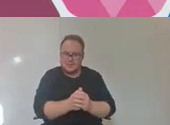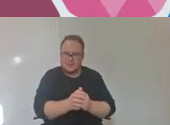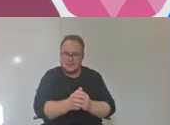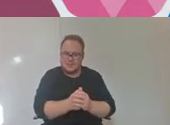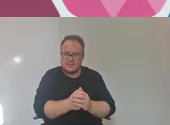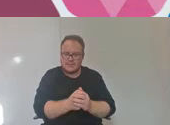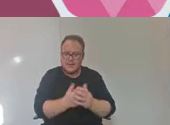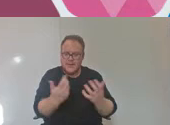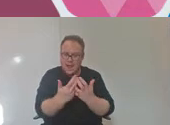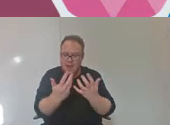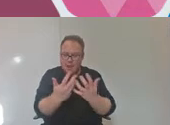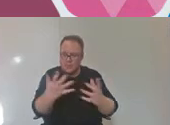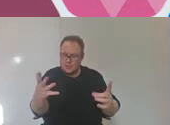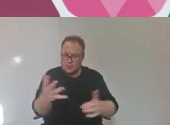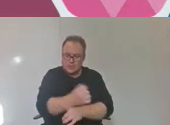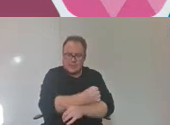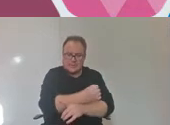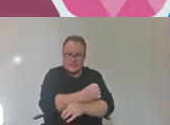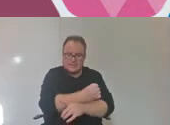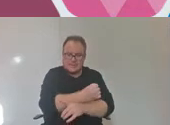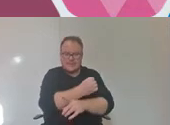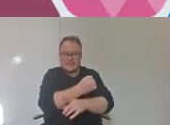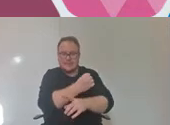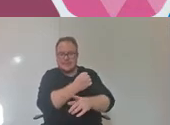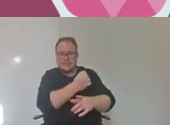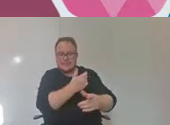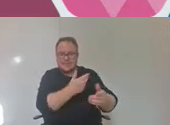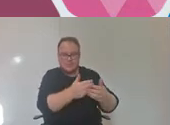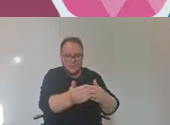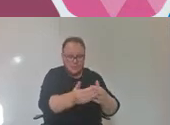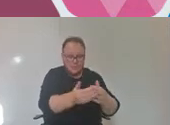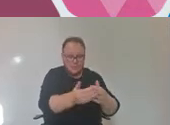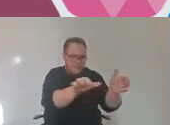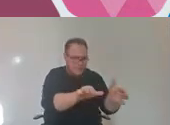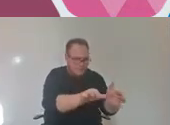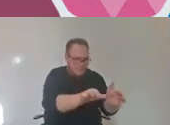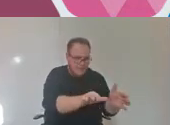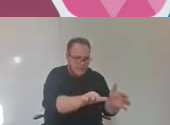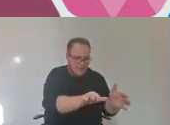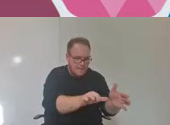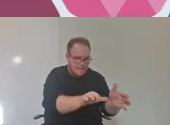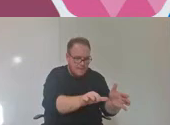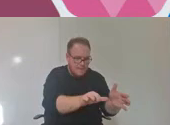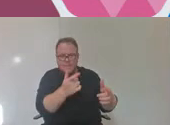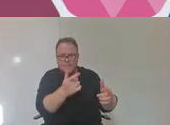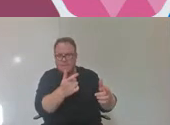the priority ring on integration, because